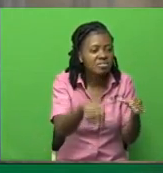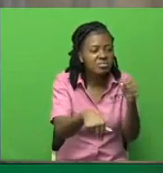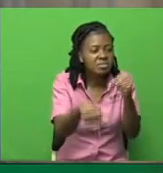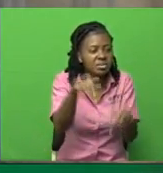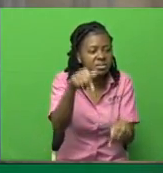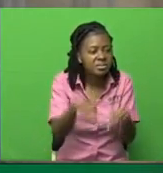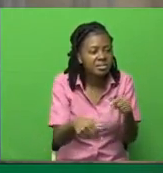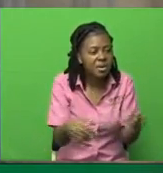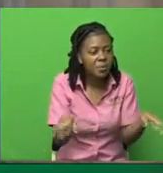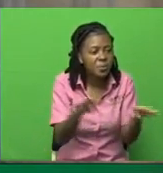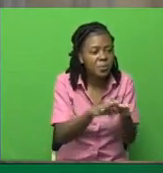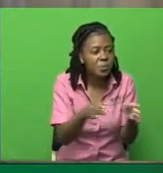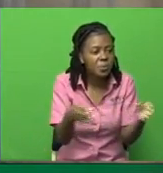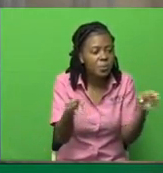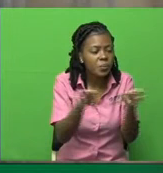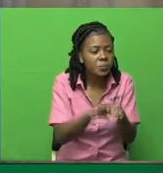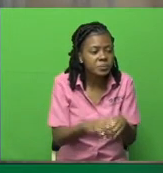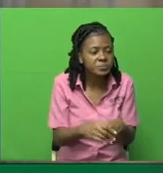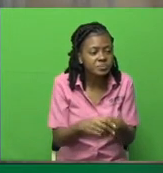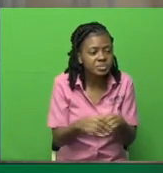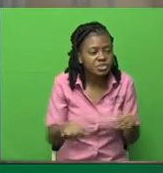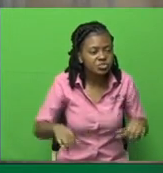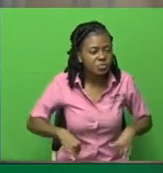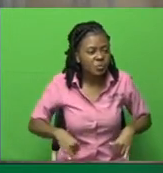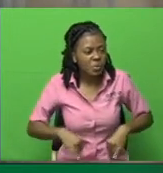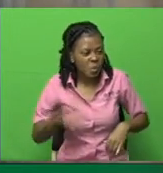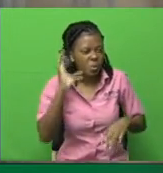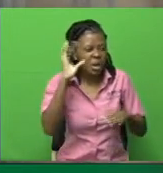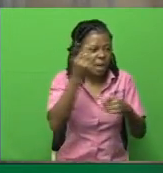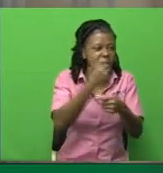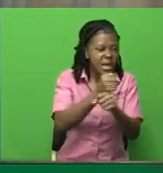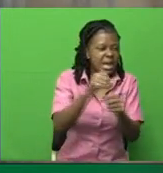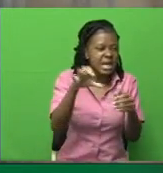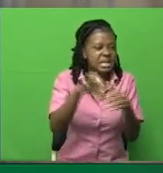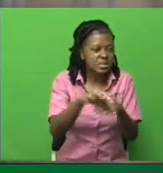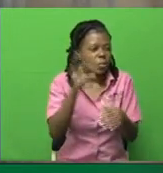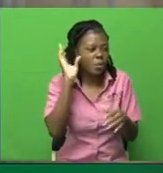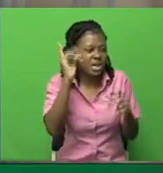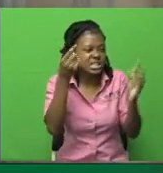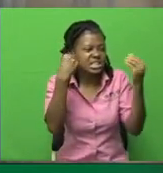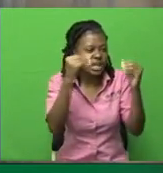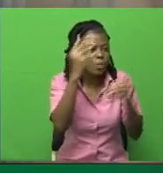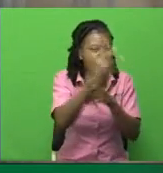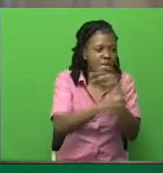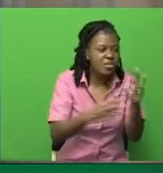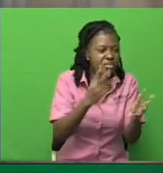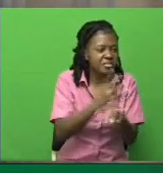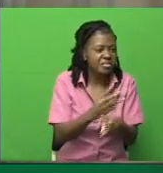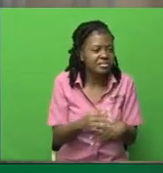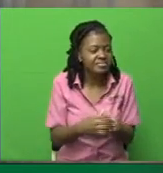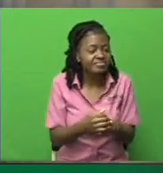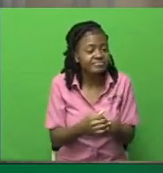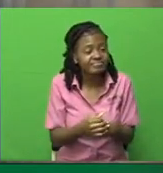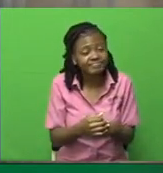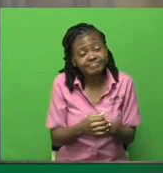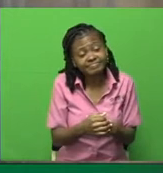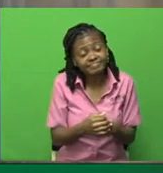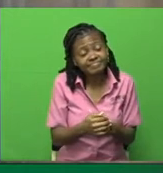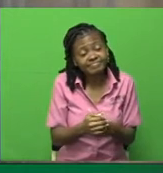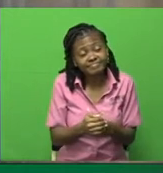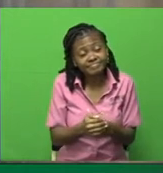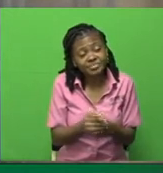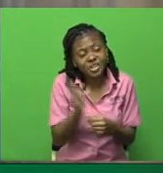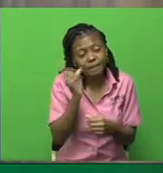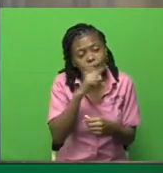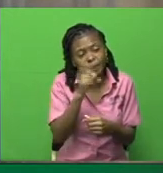boasting we're going to supply gas on a World Market because of about false